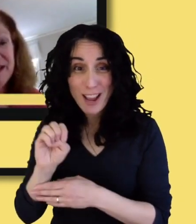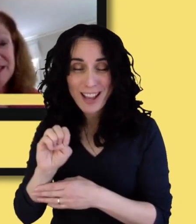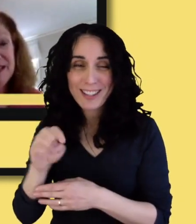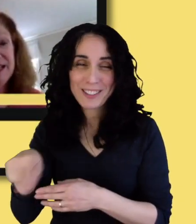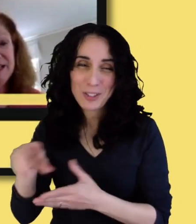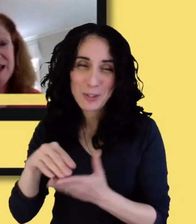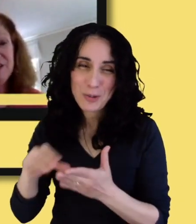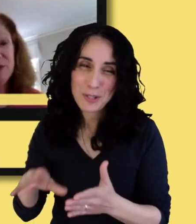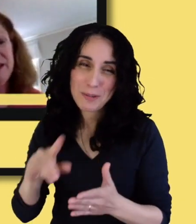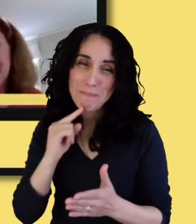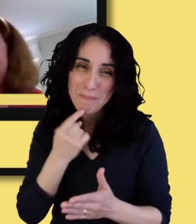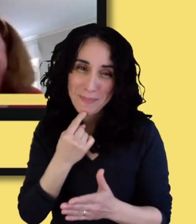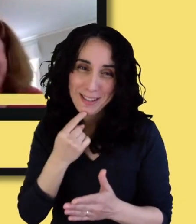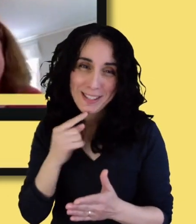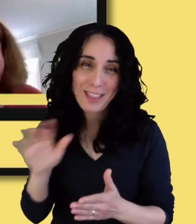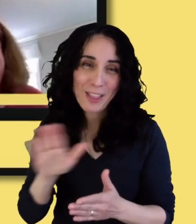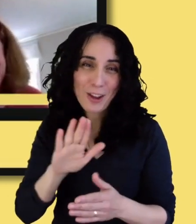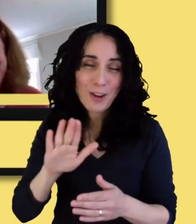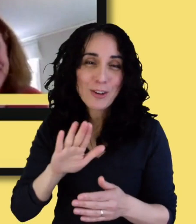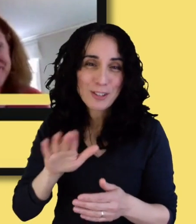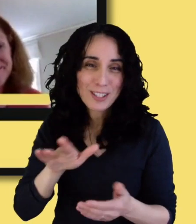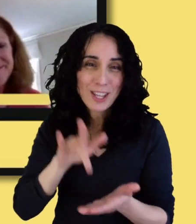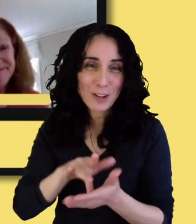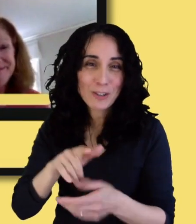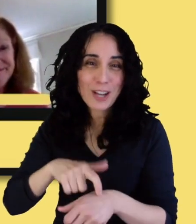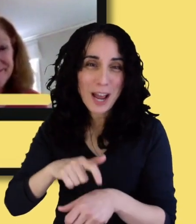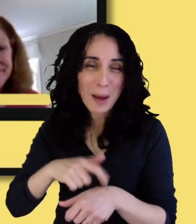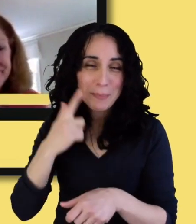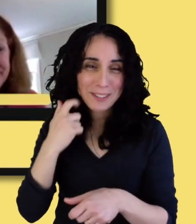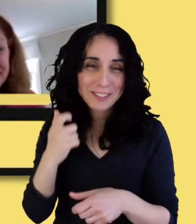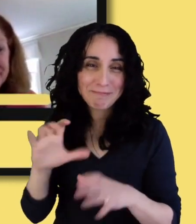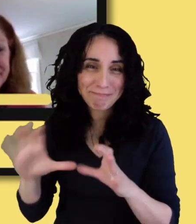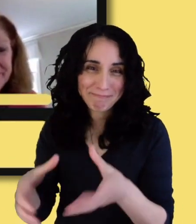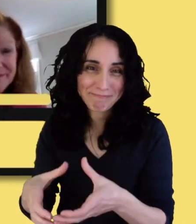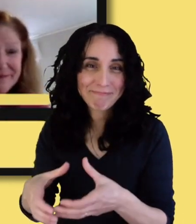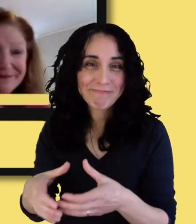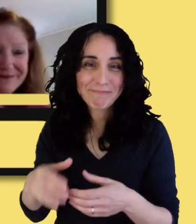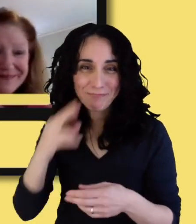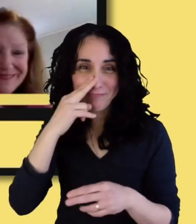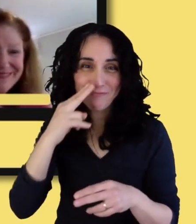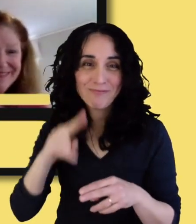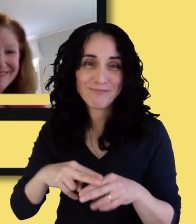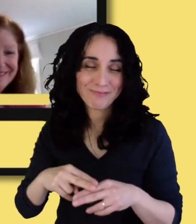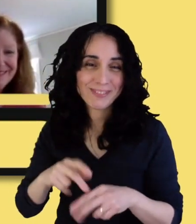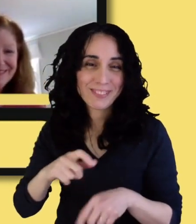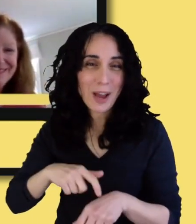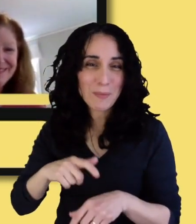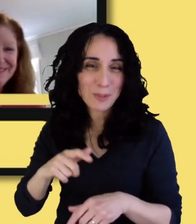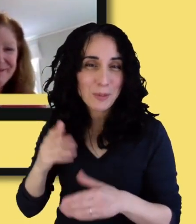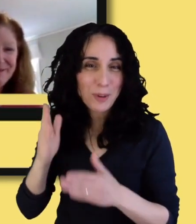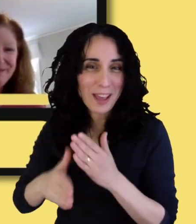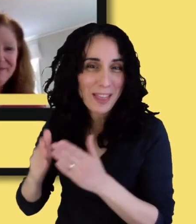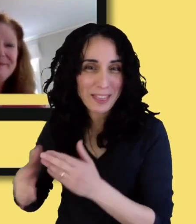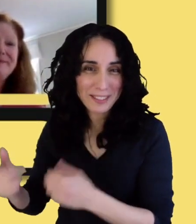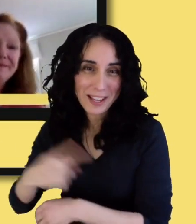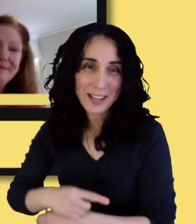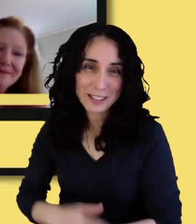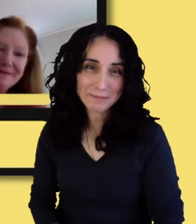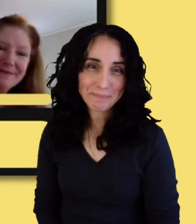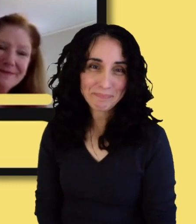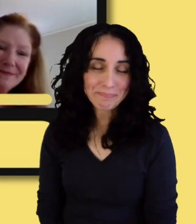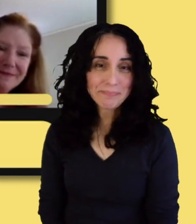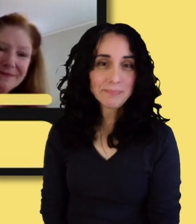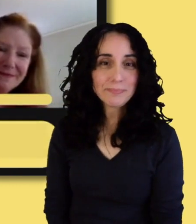time, because it is a joyous way to end the day. I can imagine. So I think my next question would